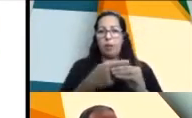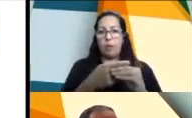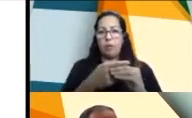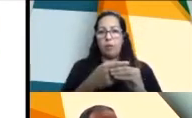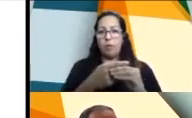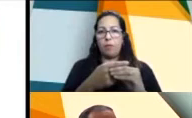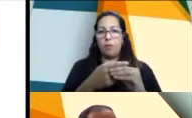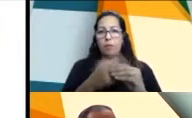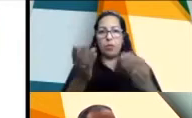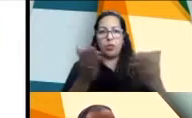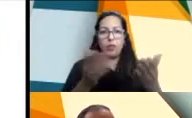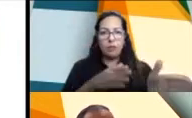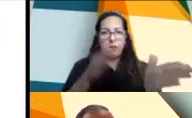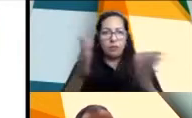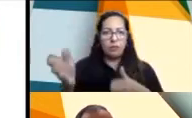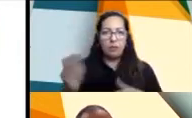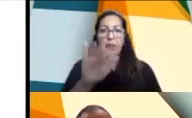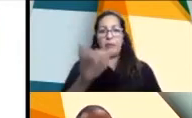please. Here,